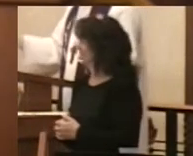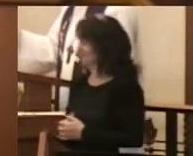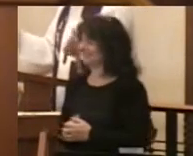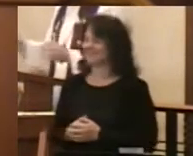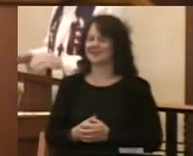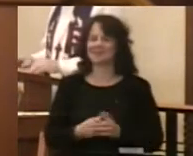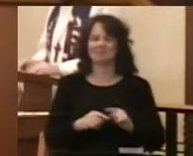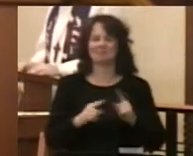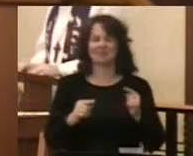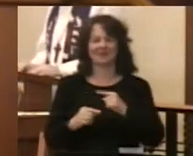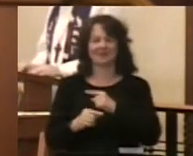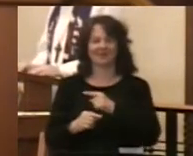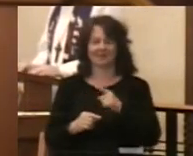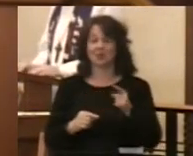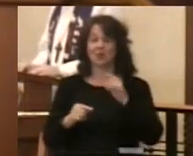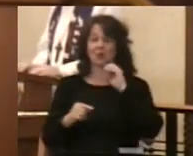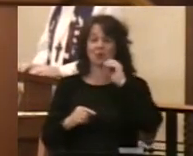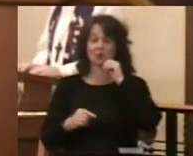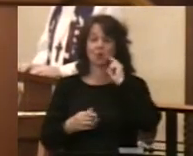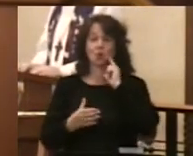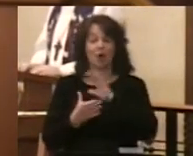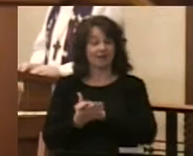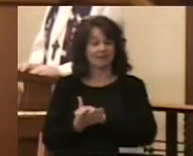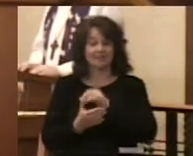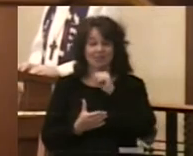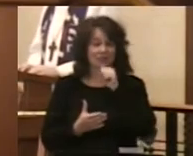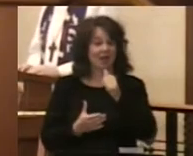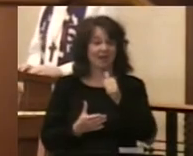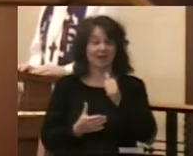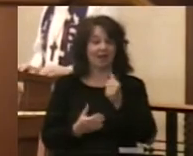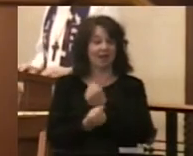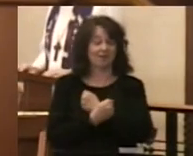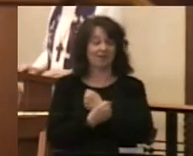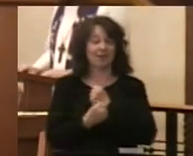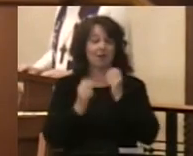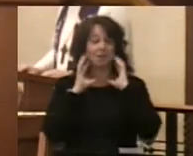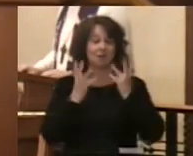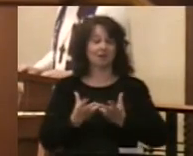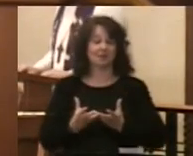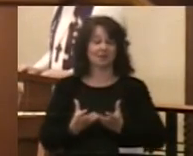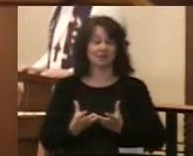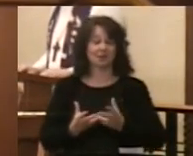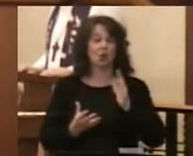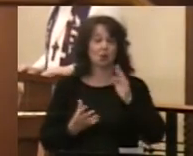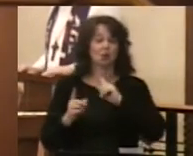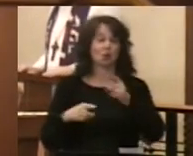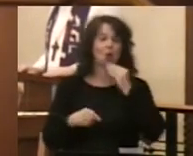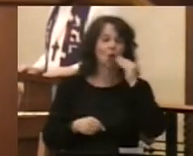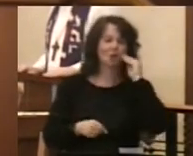But those whose wives do not love their beards may go home happy.